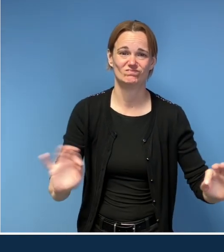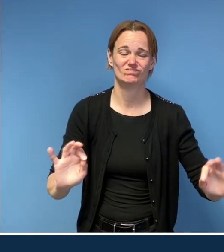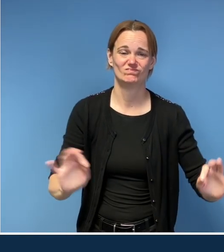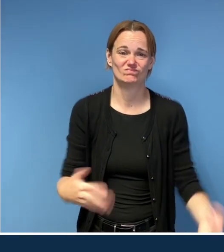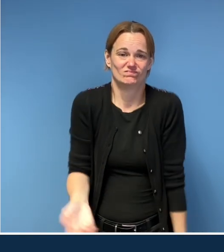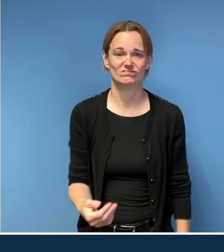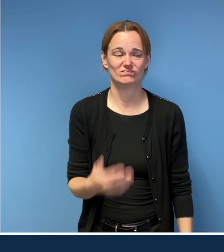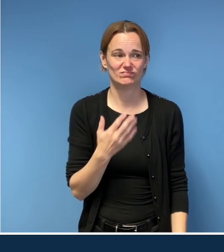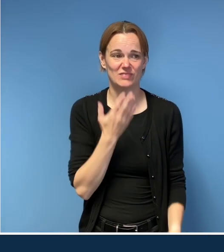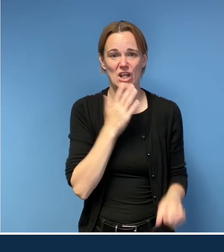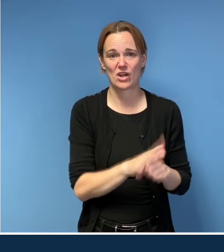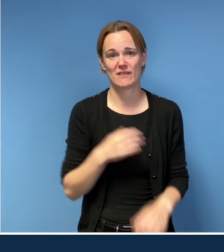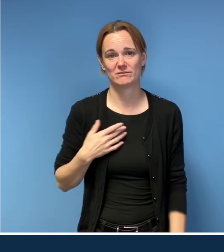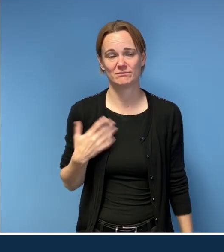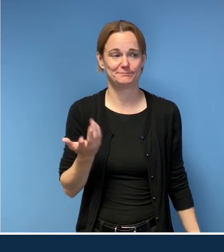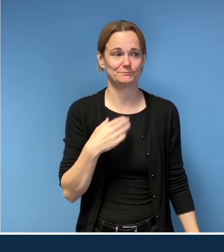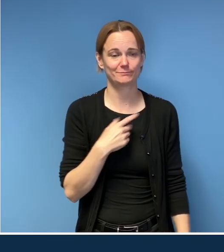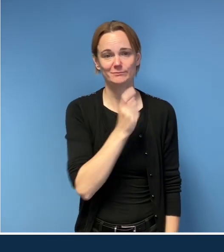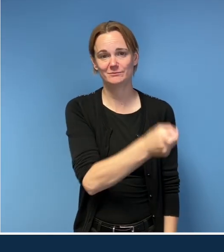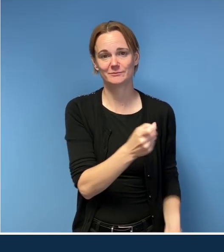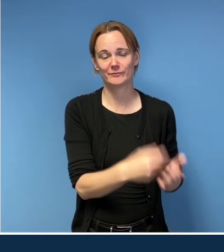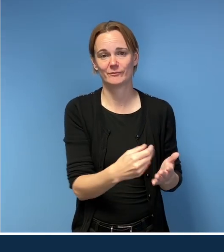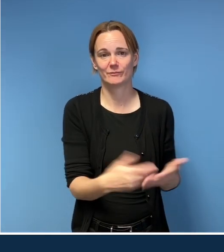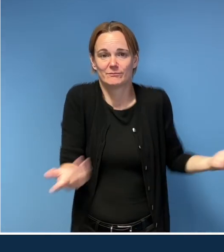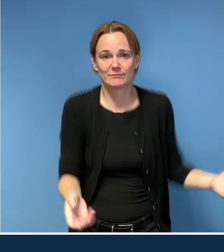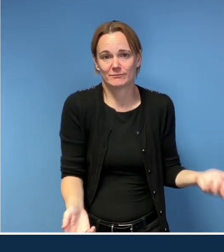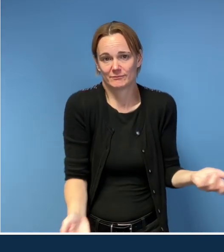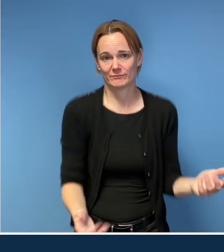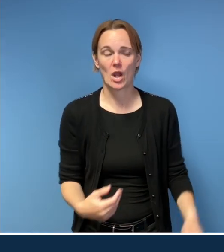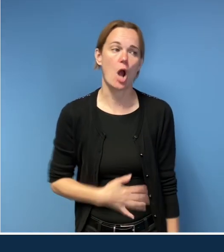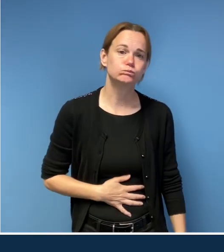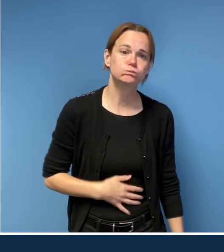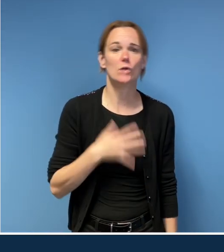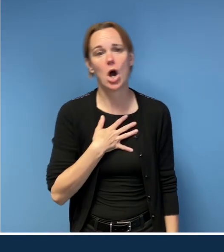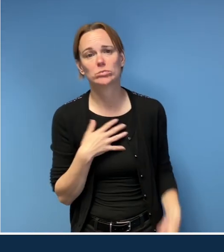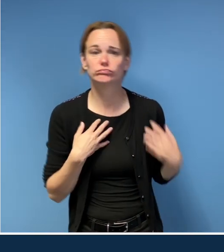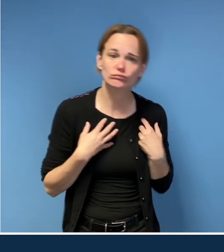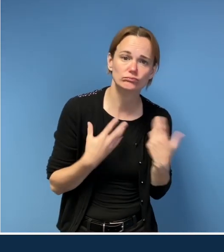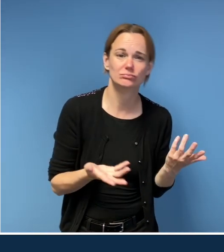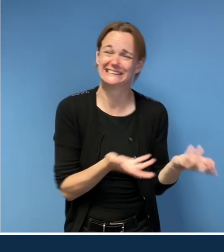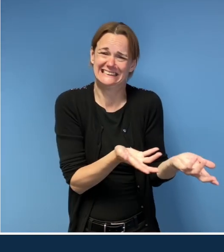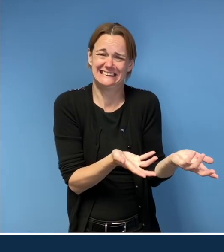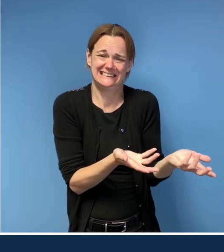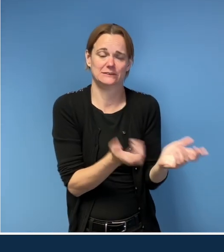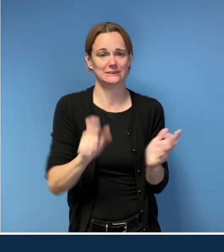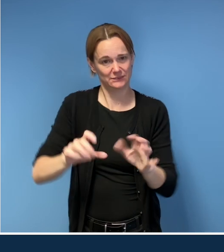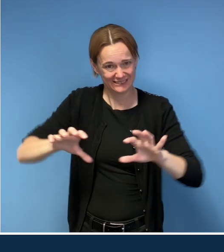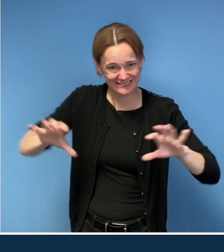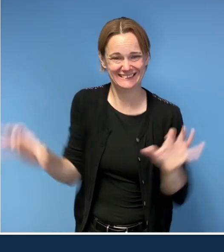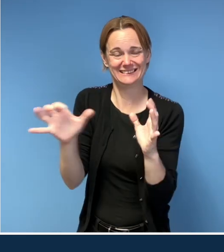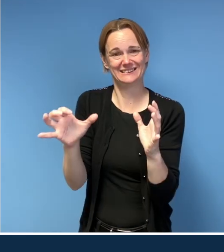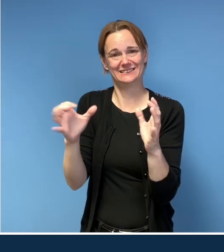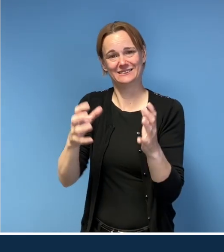donation in or say, oh, that's, it's too bad this is happening. I want to contribute. But really, it's the effort of humanity to get on the ground with